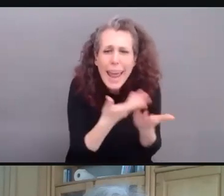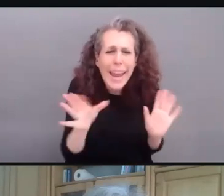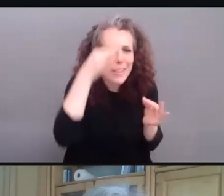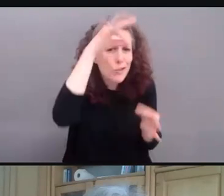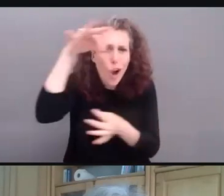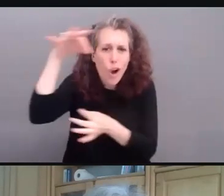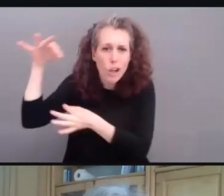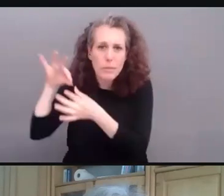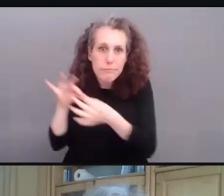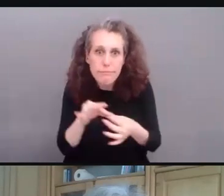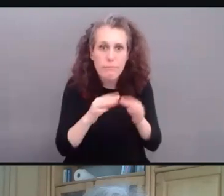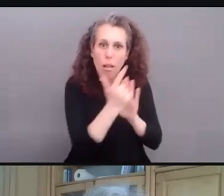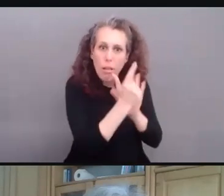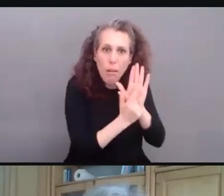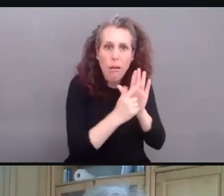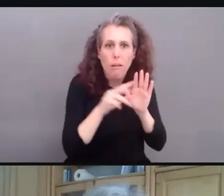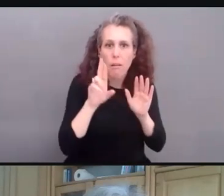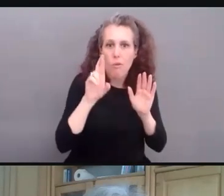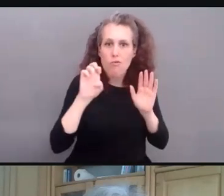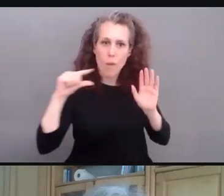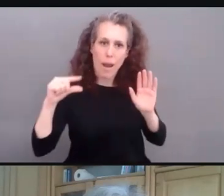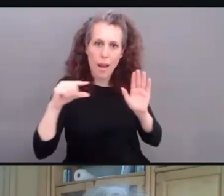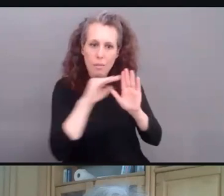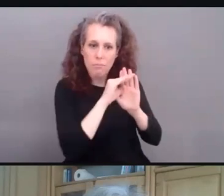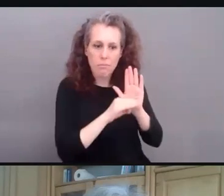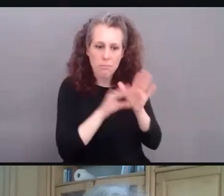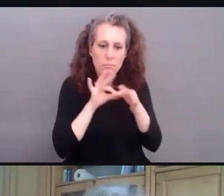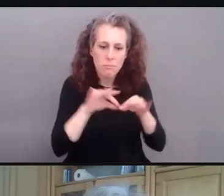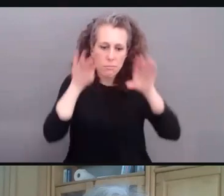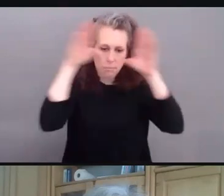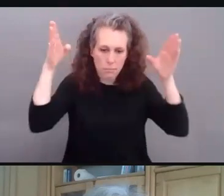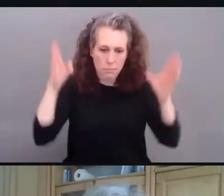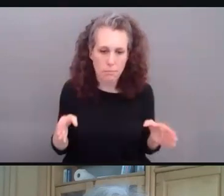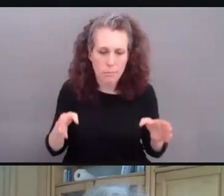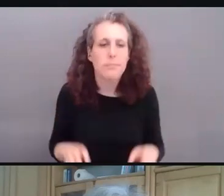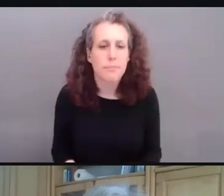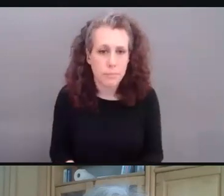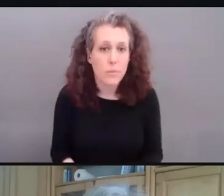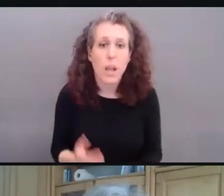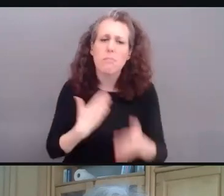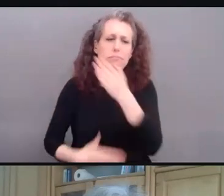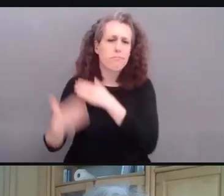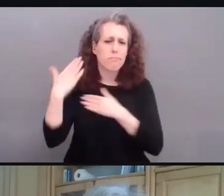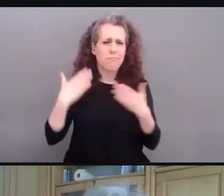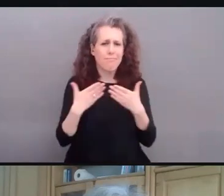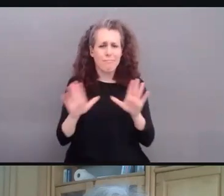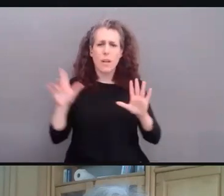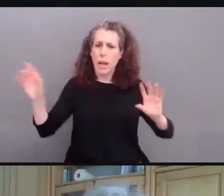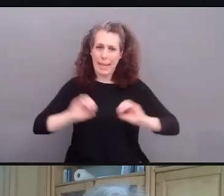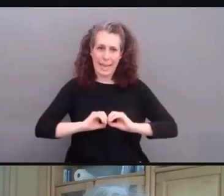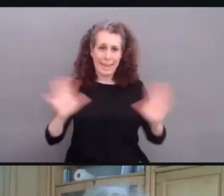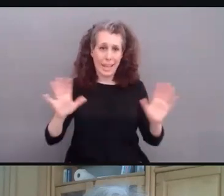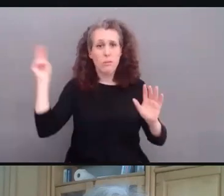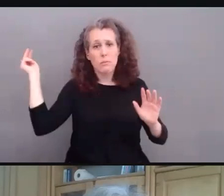on regulations in the built environment. And it was very clear from the very beginning that we have different approaches